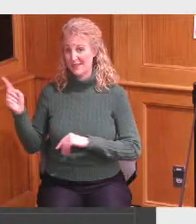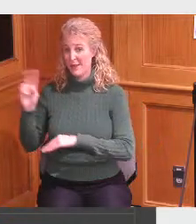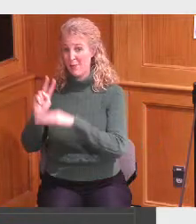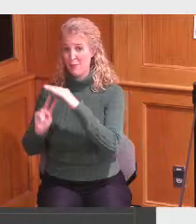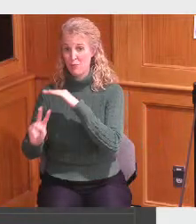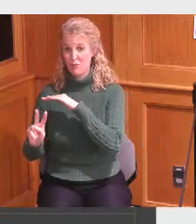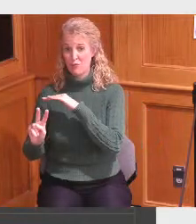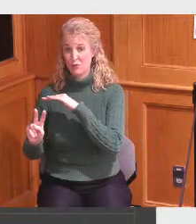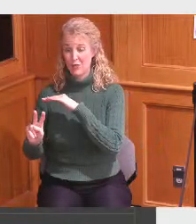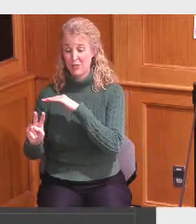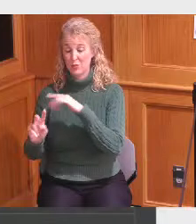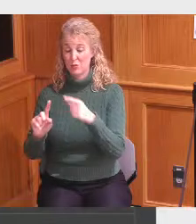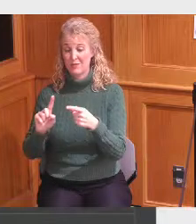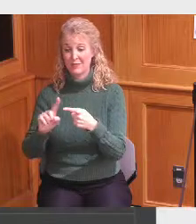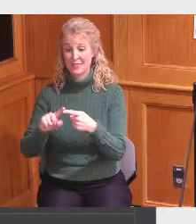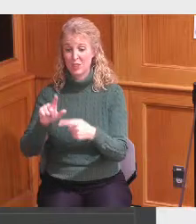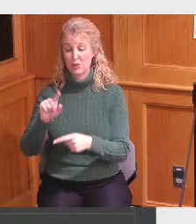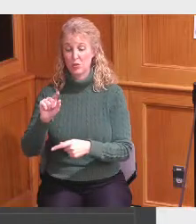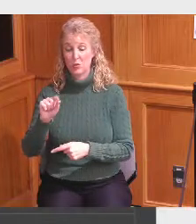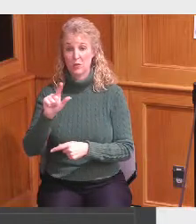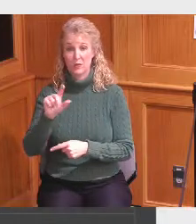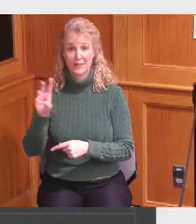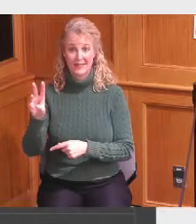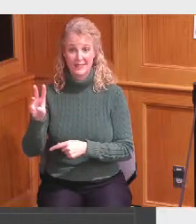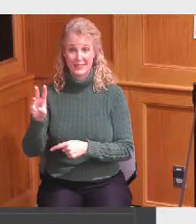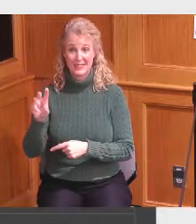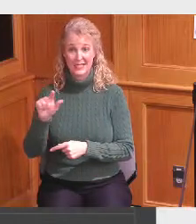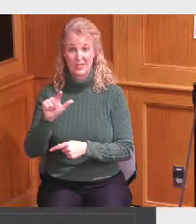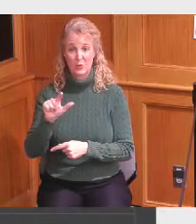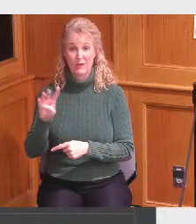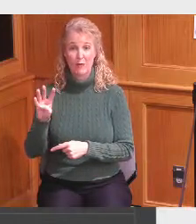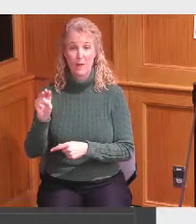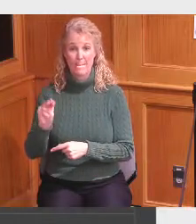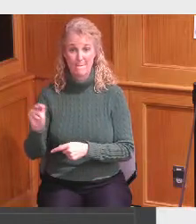projections through 2026 at